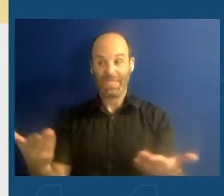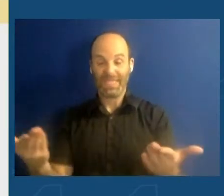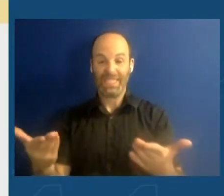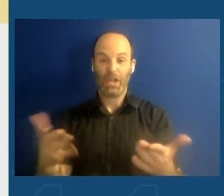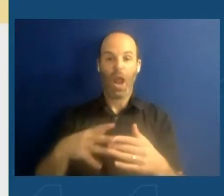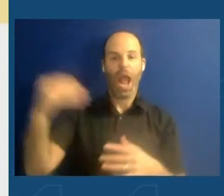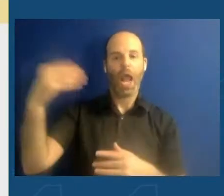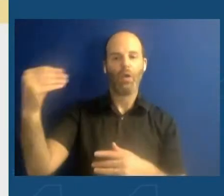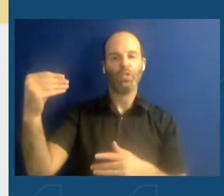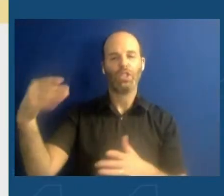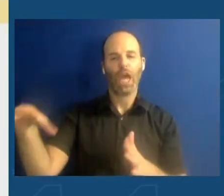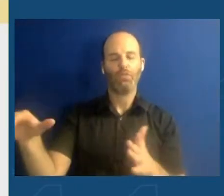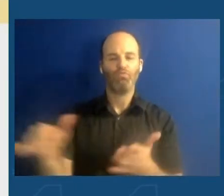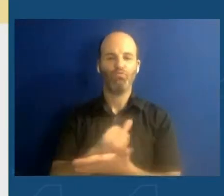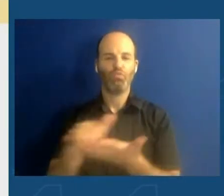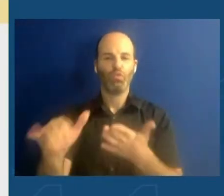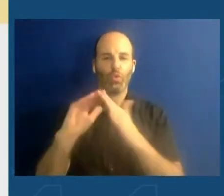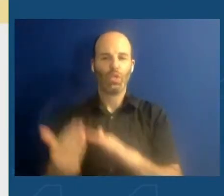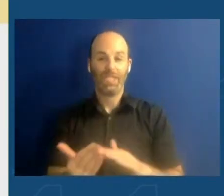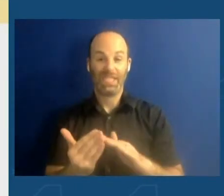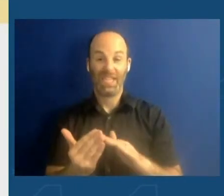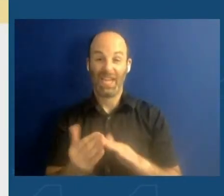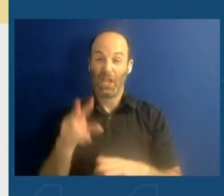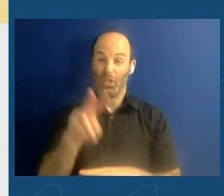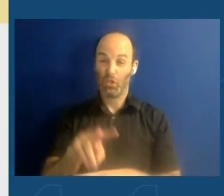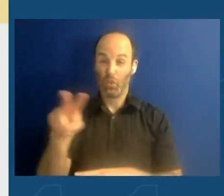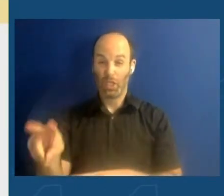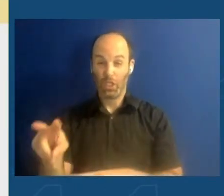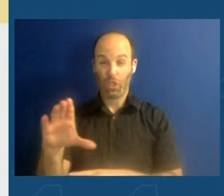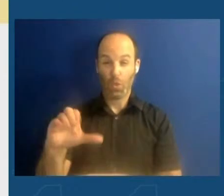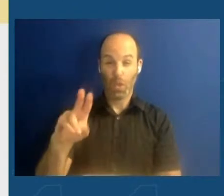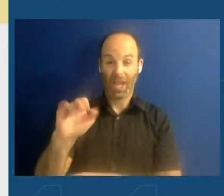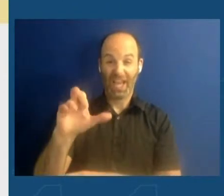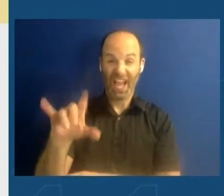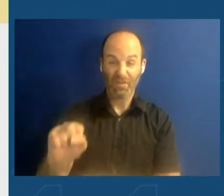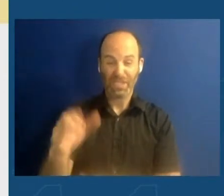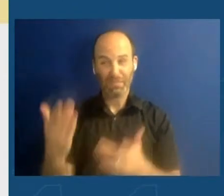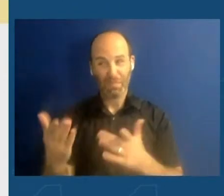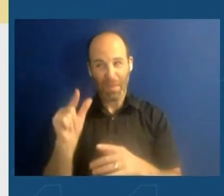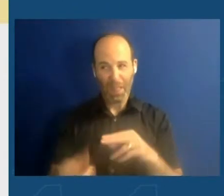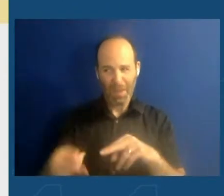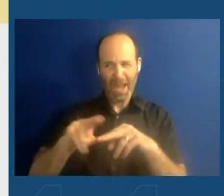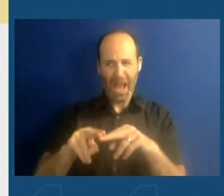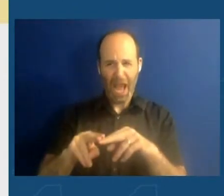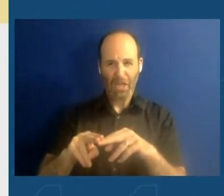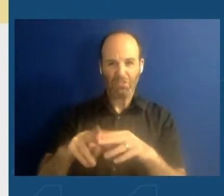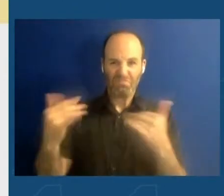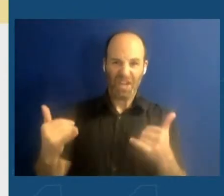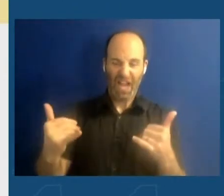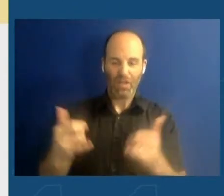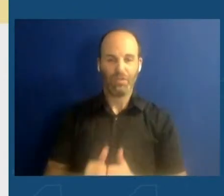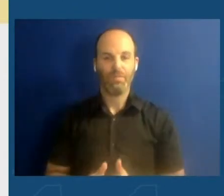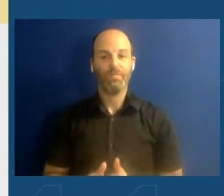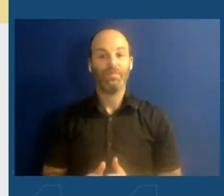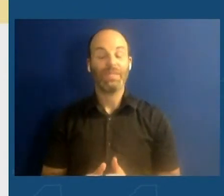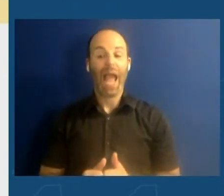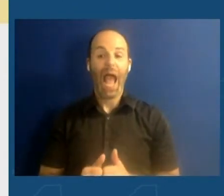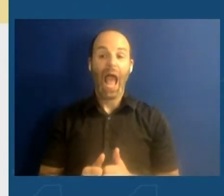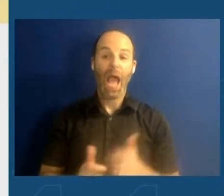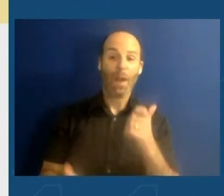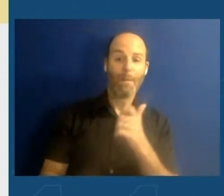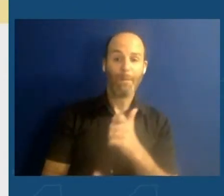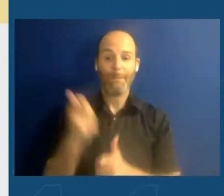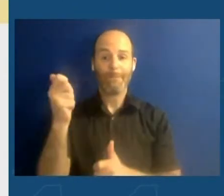City in 22 counties. It may be up a little higher than that now. And the vast majority of